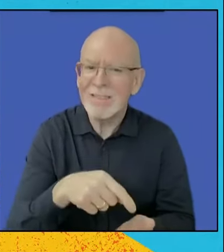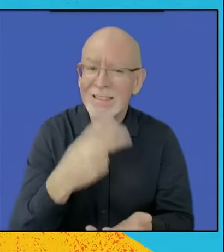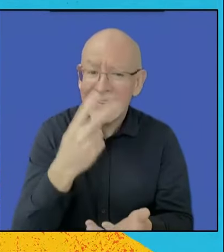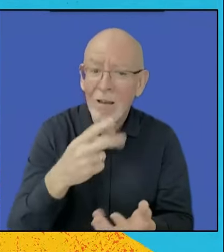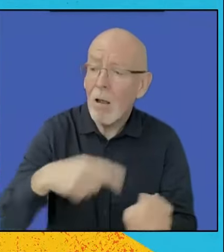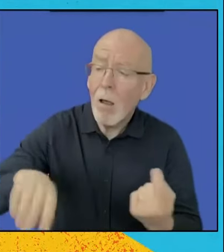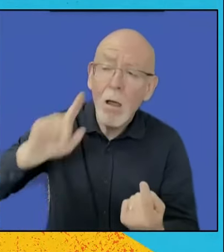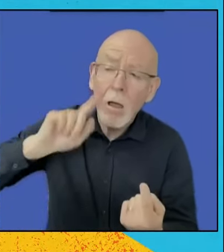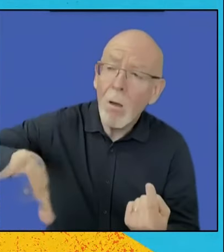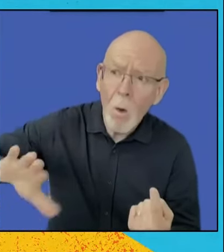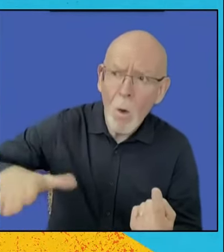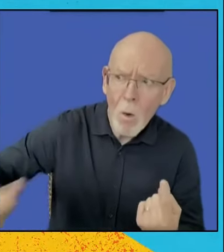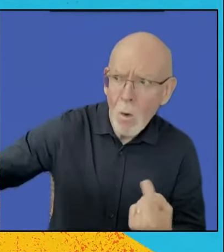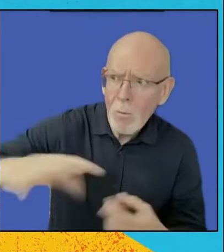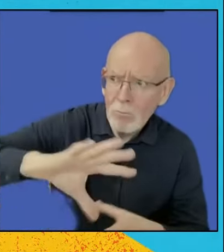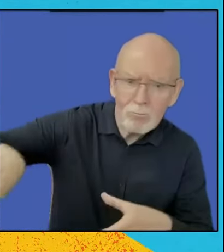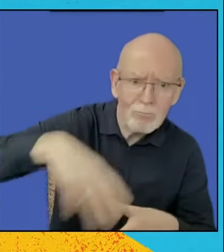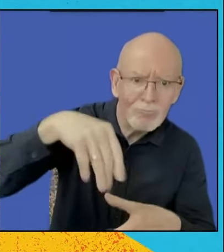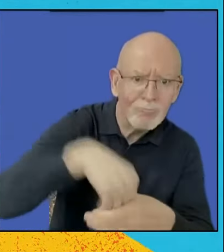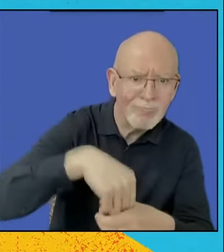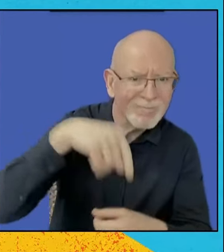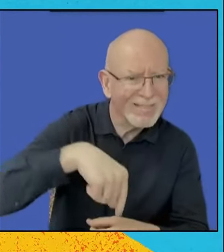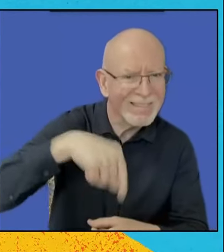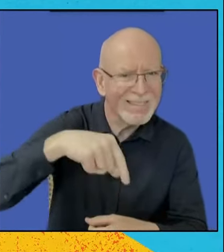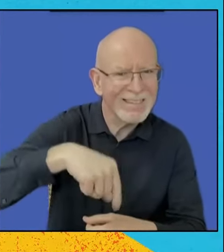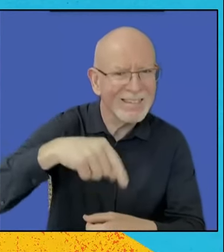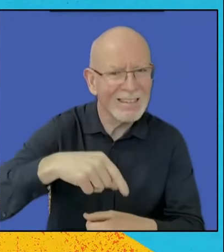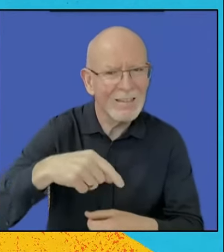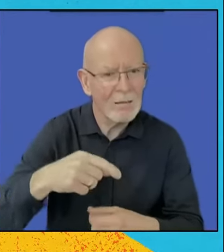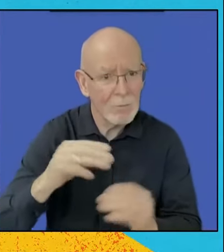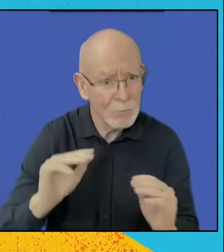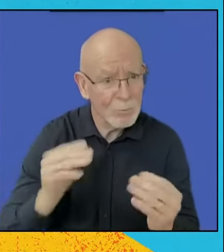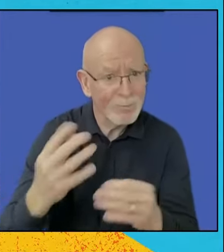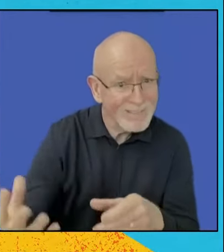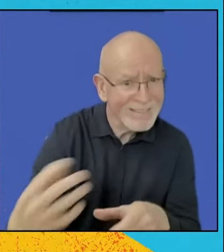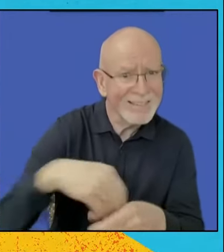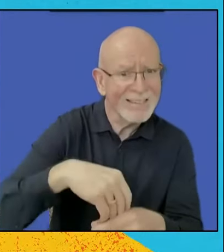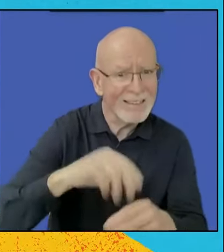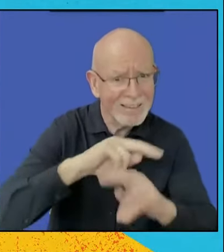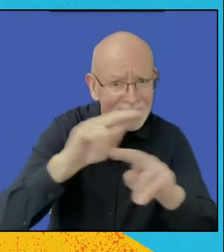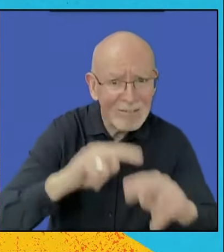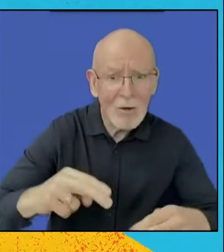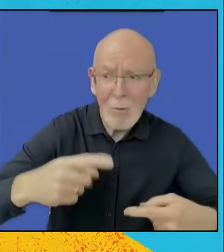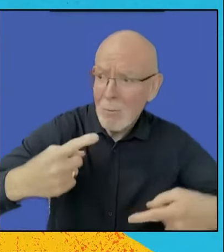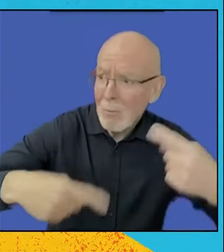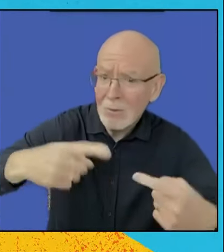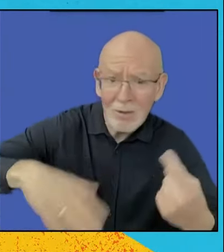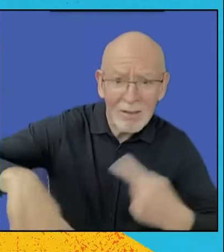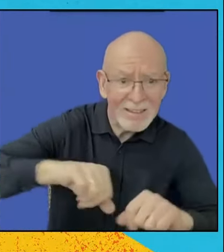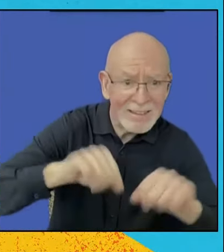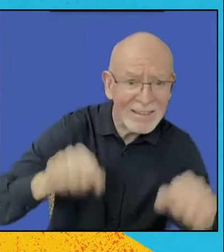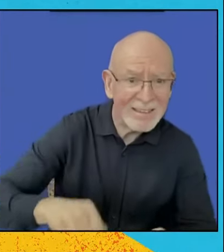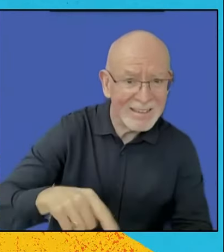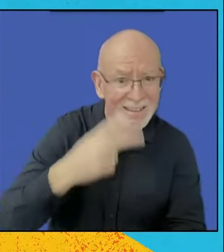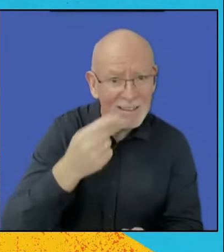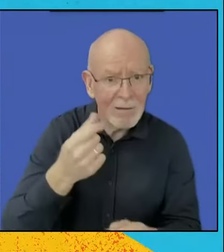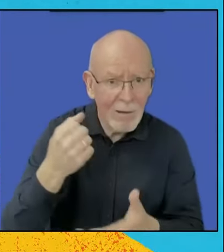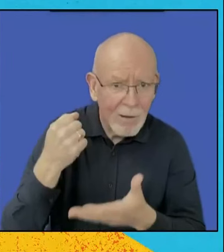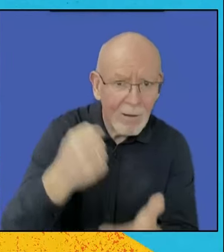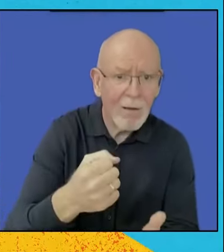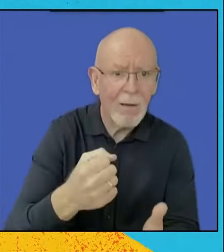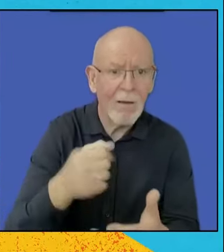room and getting young people into a room with the skills and the support and the training to critically engage and best represent